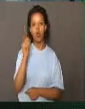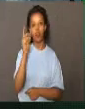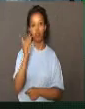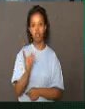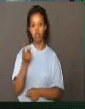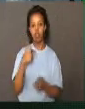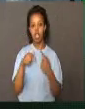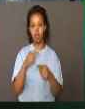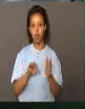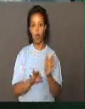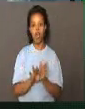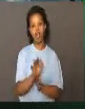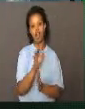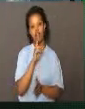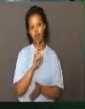from fungi.